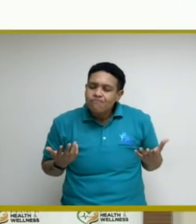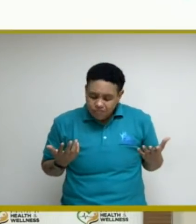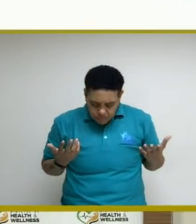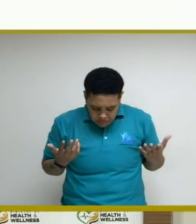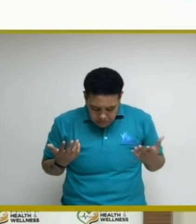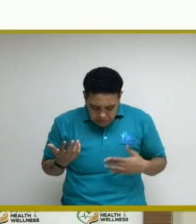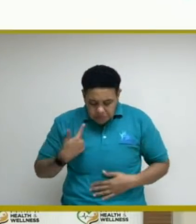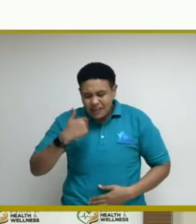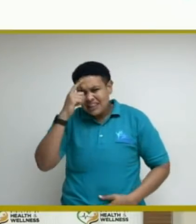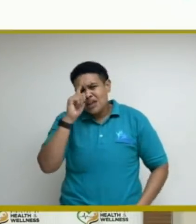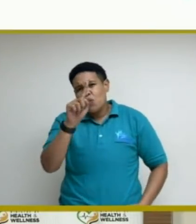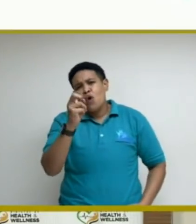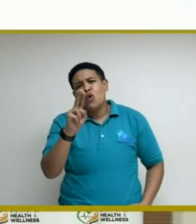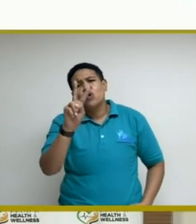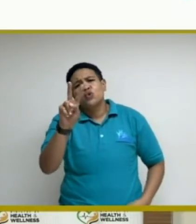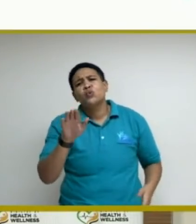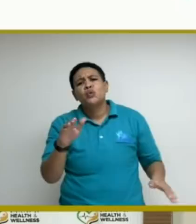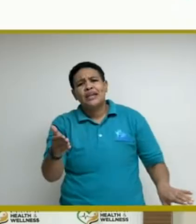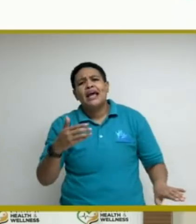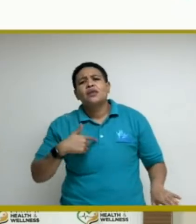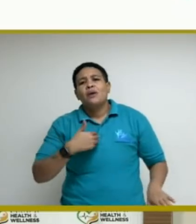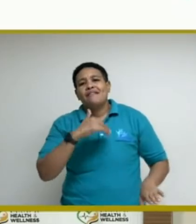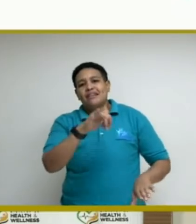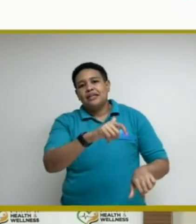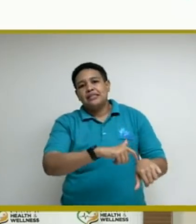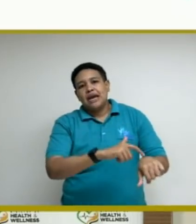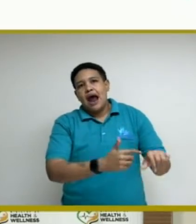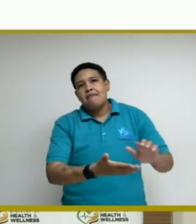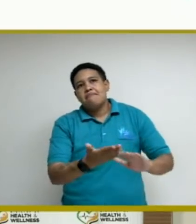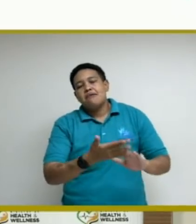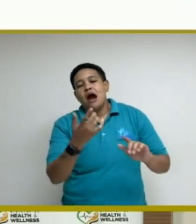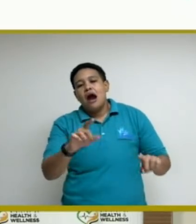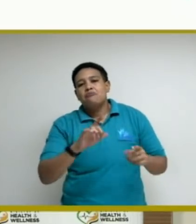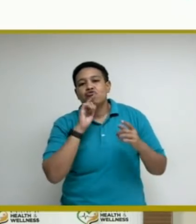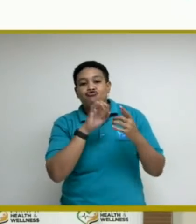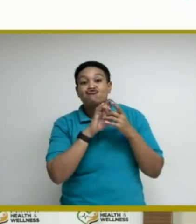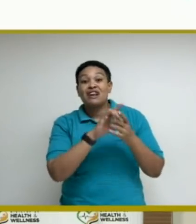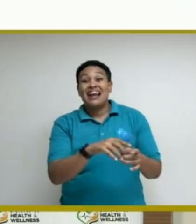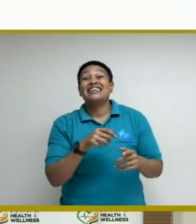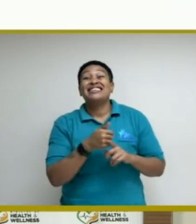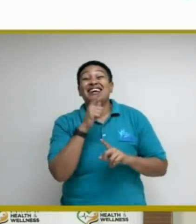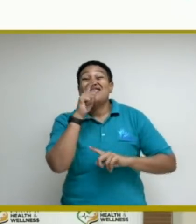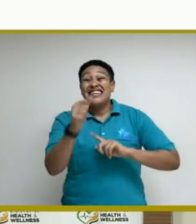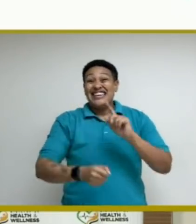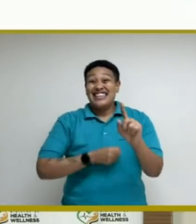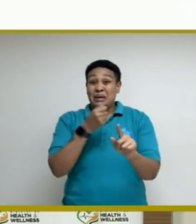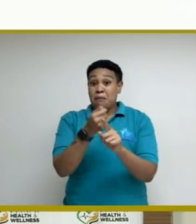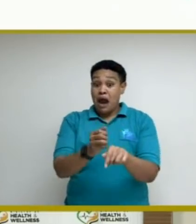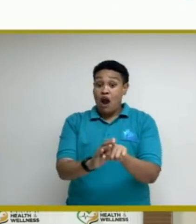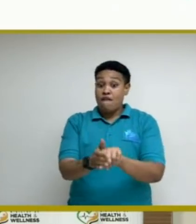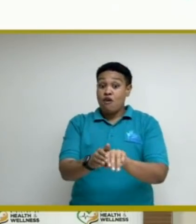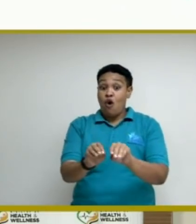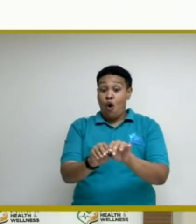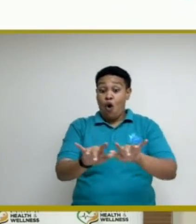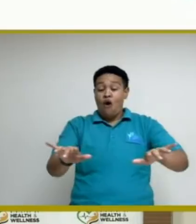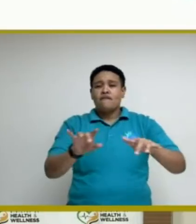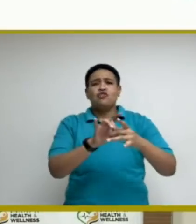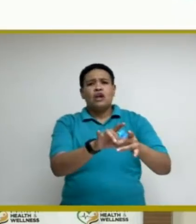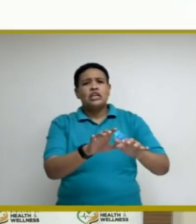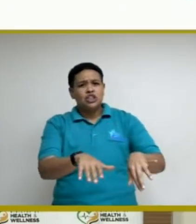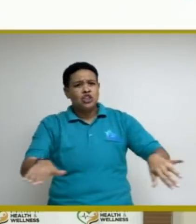I think it was 1 or 2 deaths that we had at that time. So in terms of the effect of COVID on